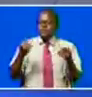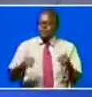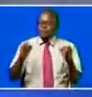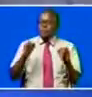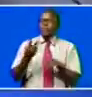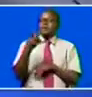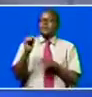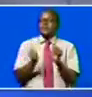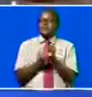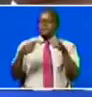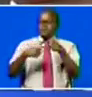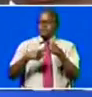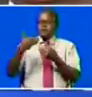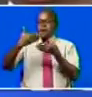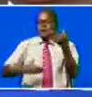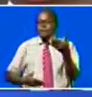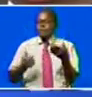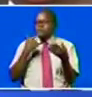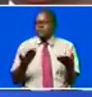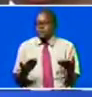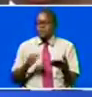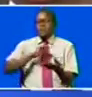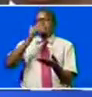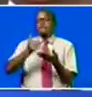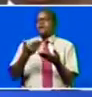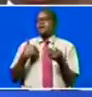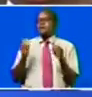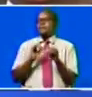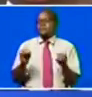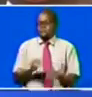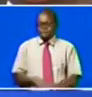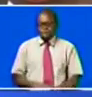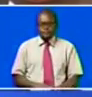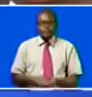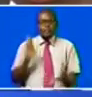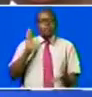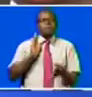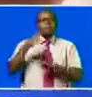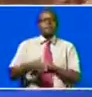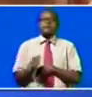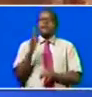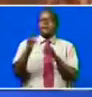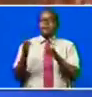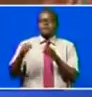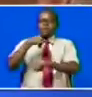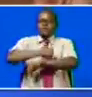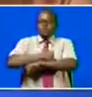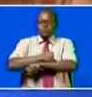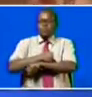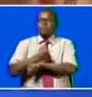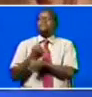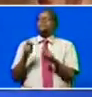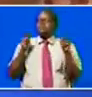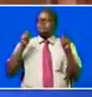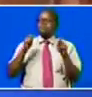the 2017 report, quoting lack of funds. Since the year started, more than 33 schools have witnessed unrest